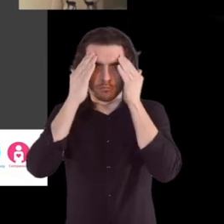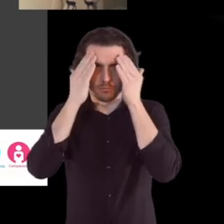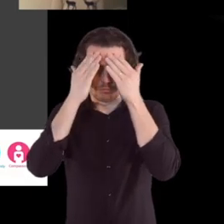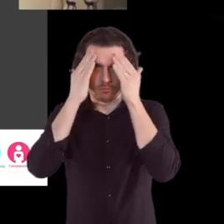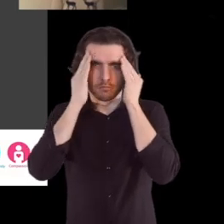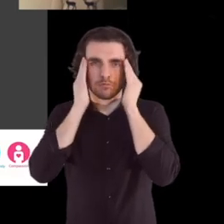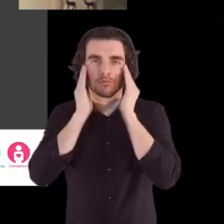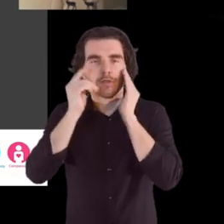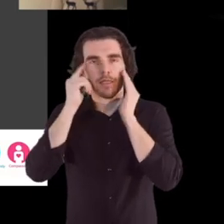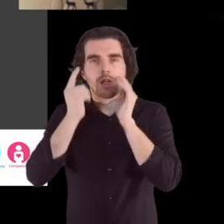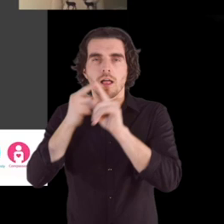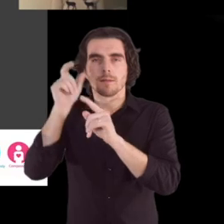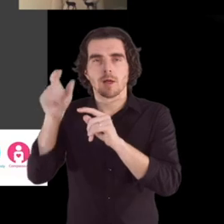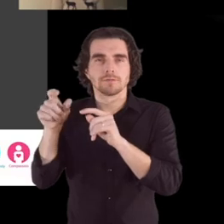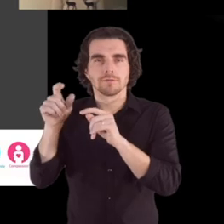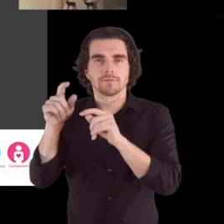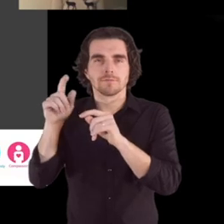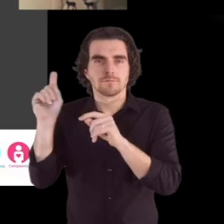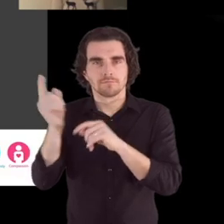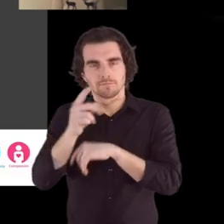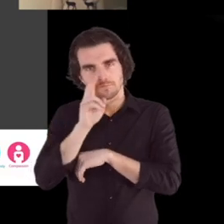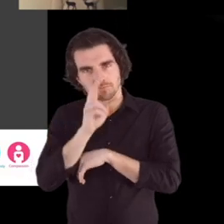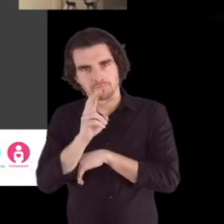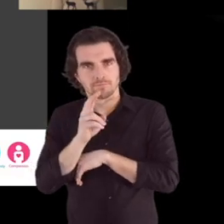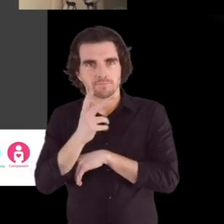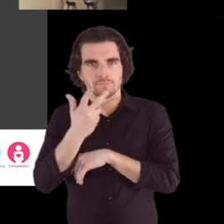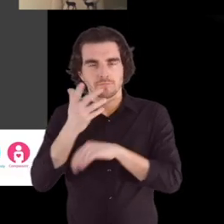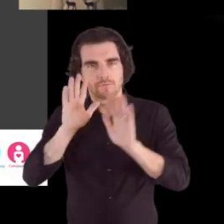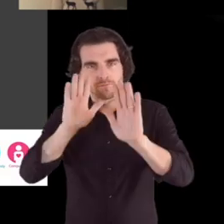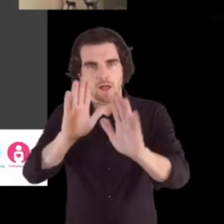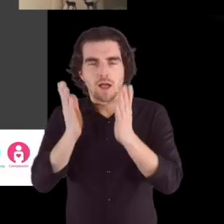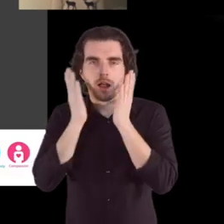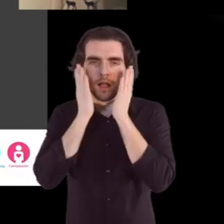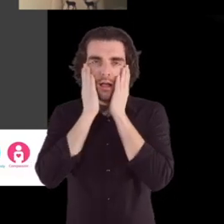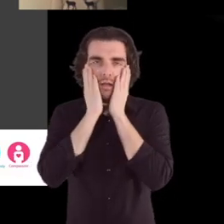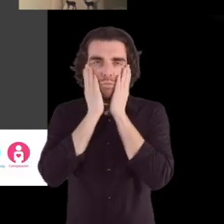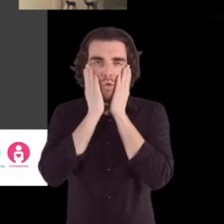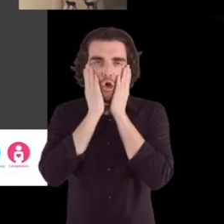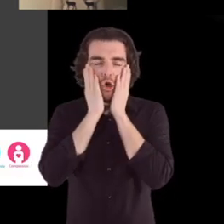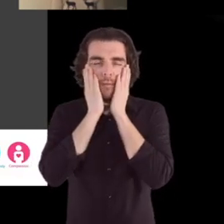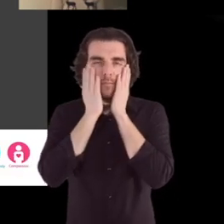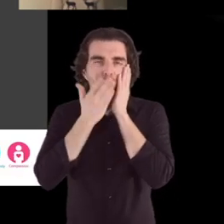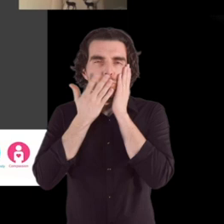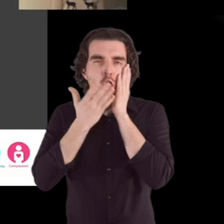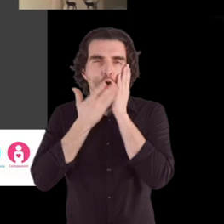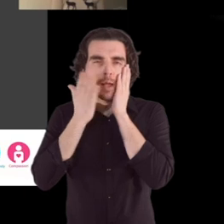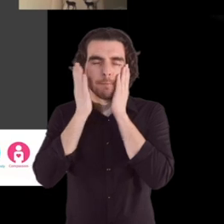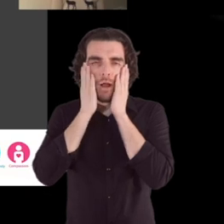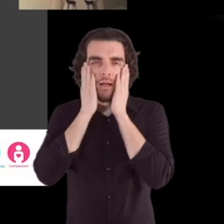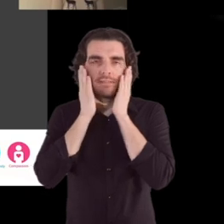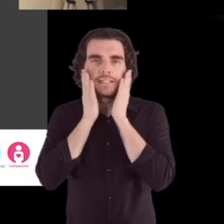thinking of someone or something you're fond of and just noticing how that feels as you're holding that warm facial